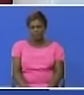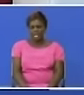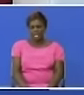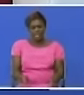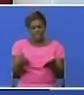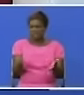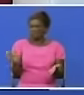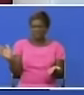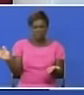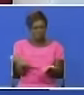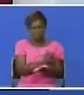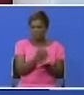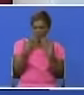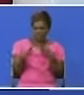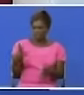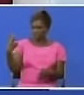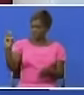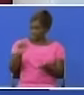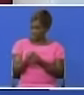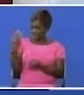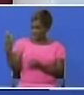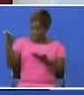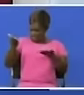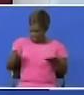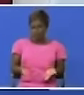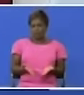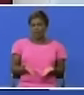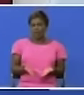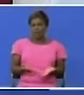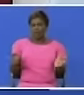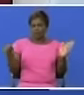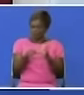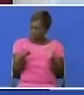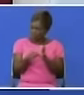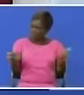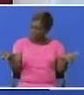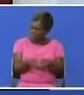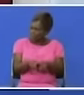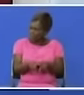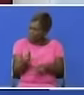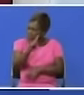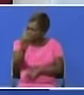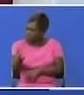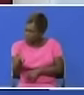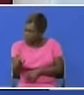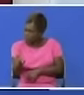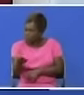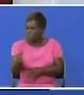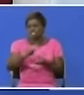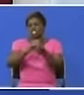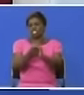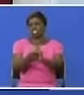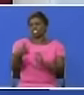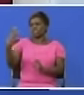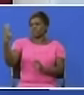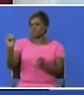any like other wants you, to. KICA yeah. is 2013. Okay. But the Film and Stage Act is the same. Well, it has been amended. 2012